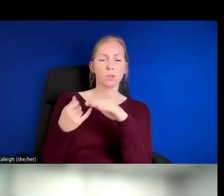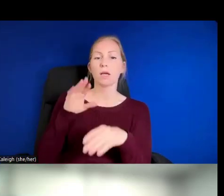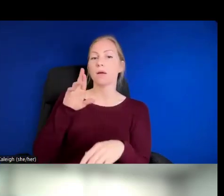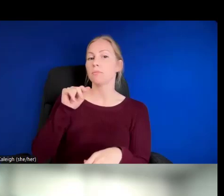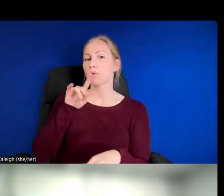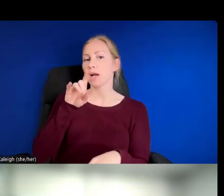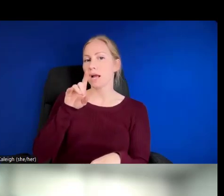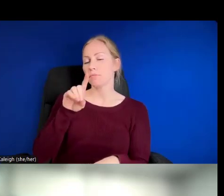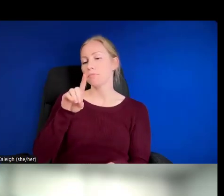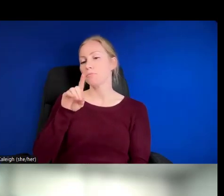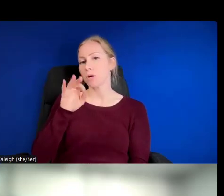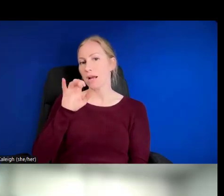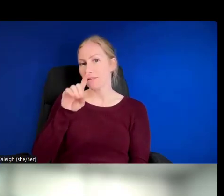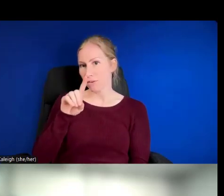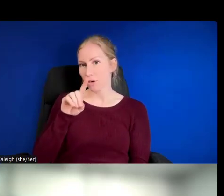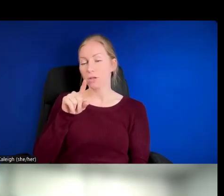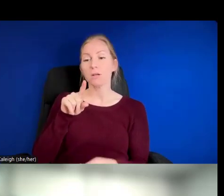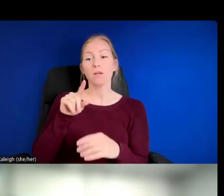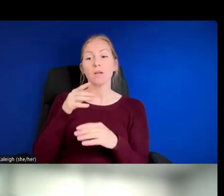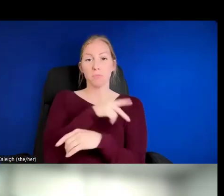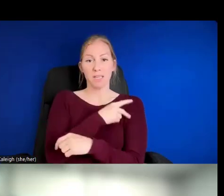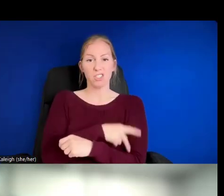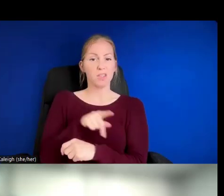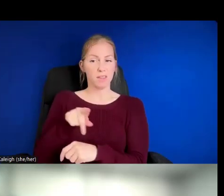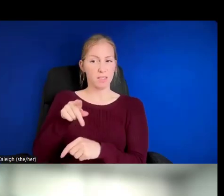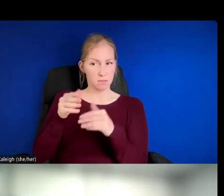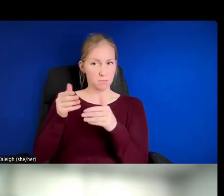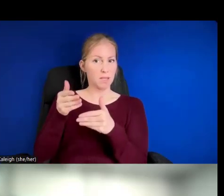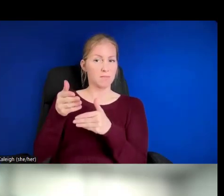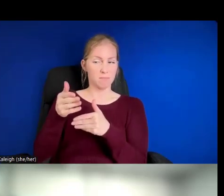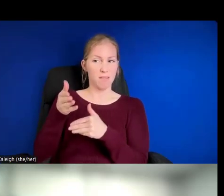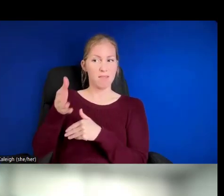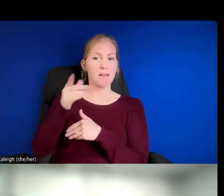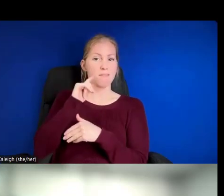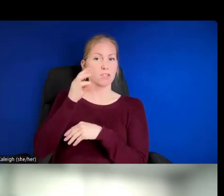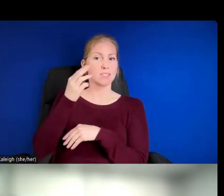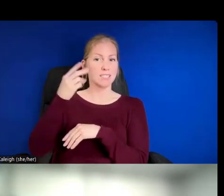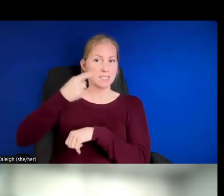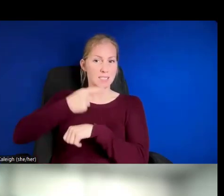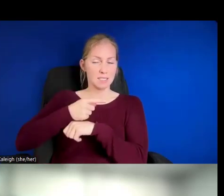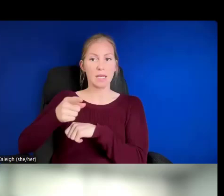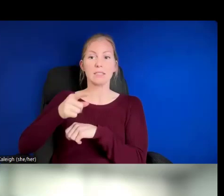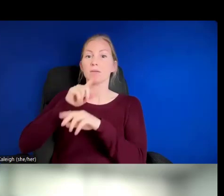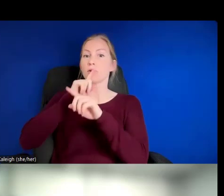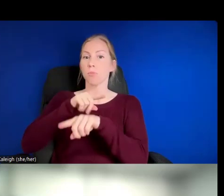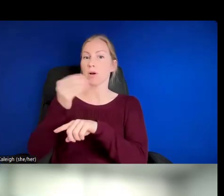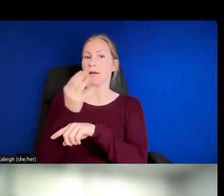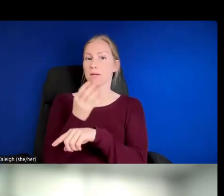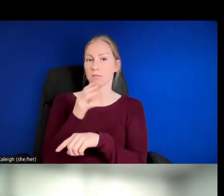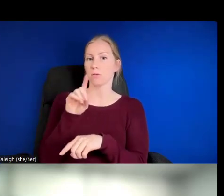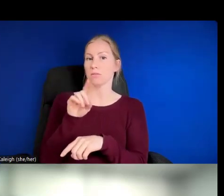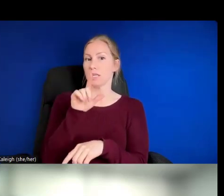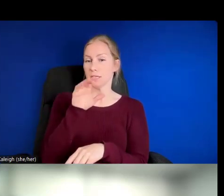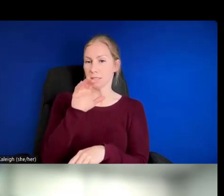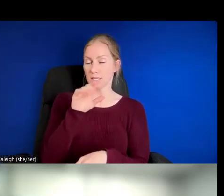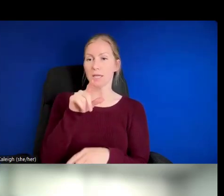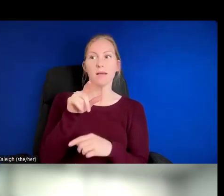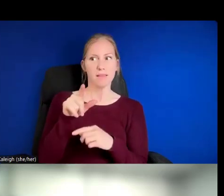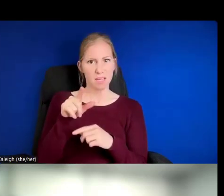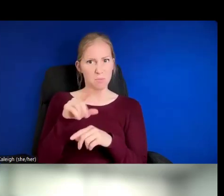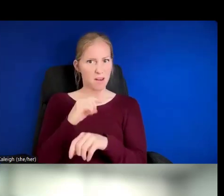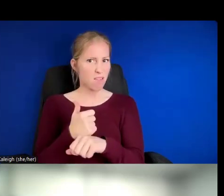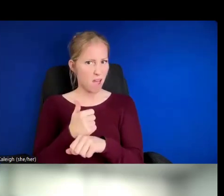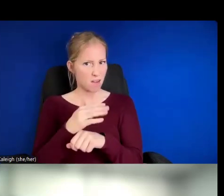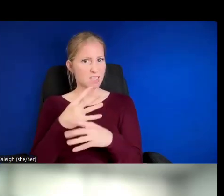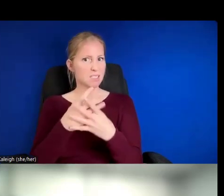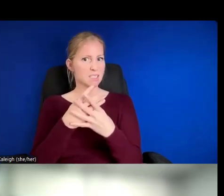been on the unit for 16 days reported to DLC that he had been locked in his cell for lengthy periods of time, that on